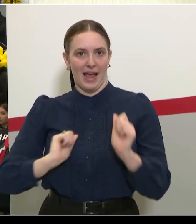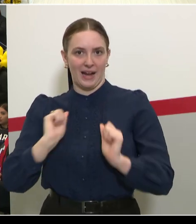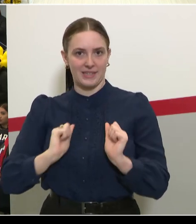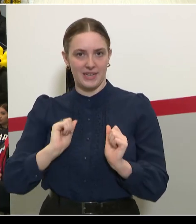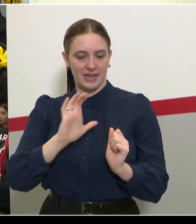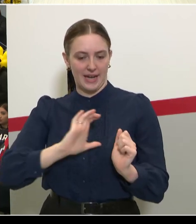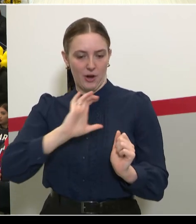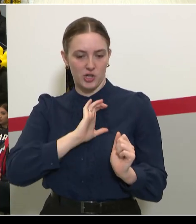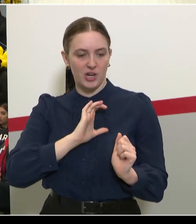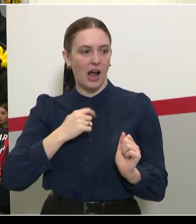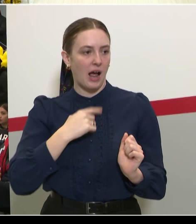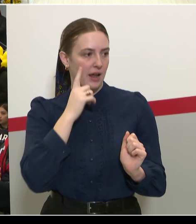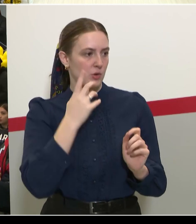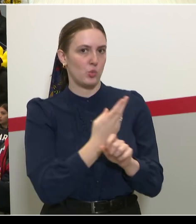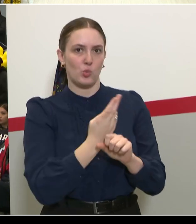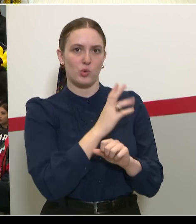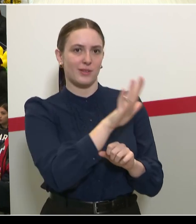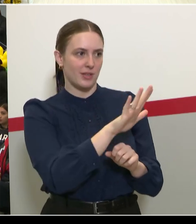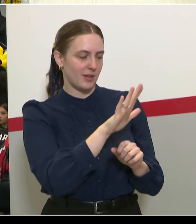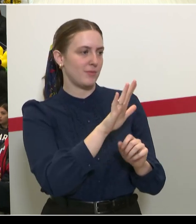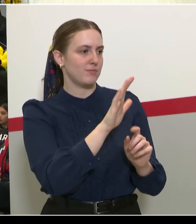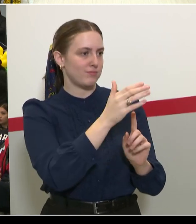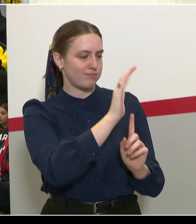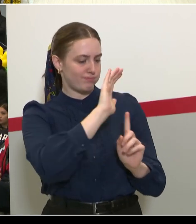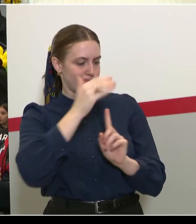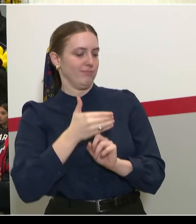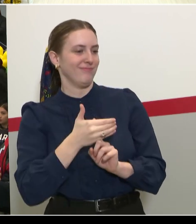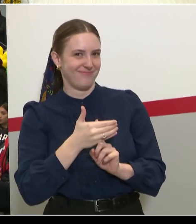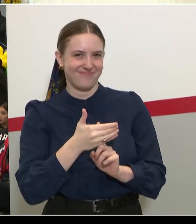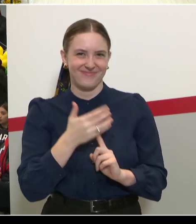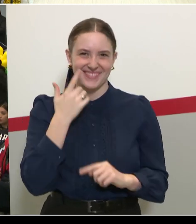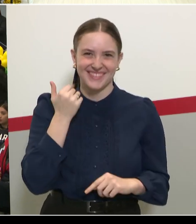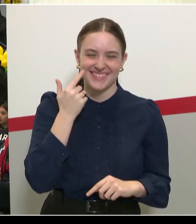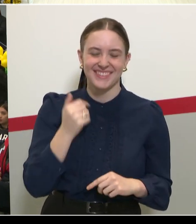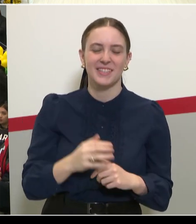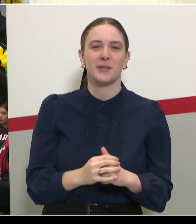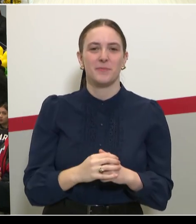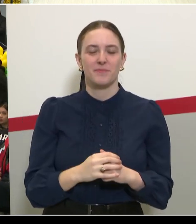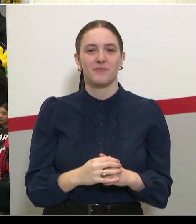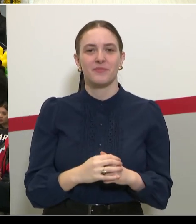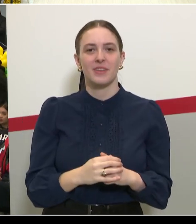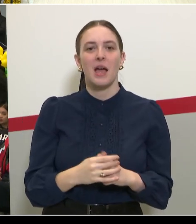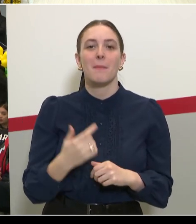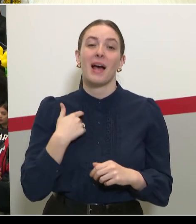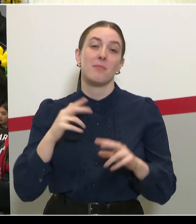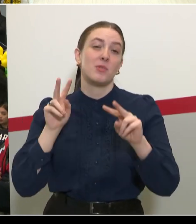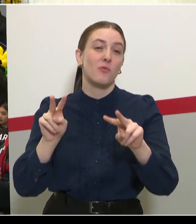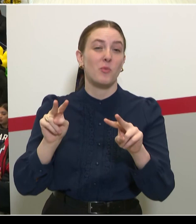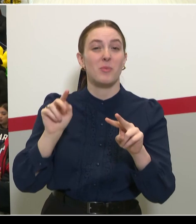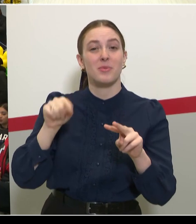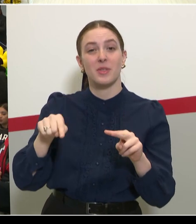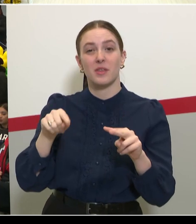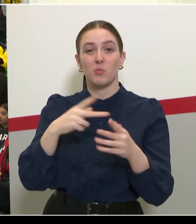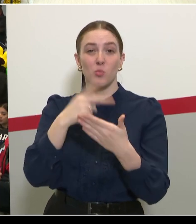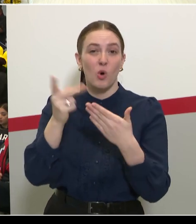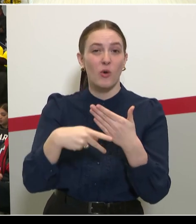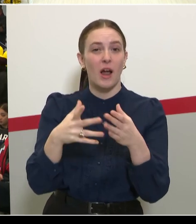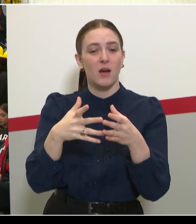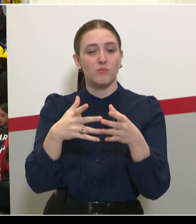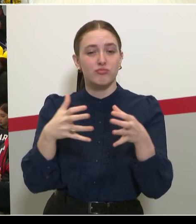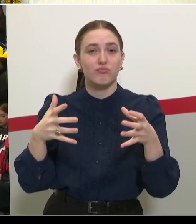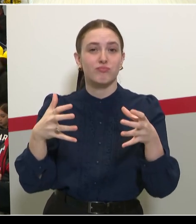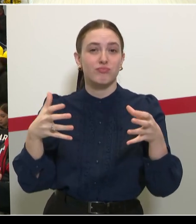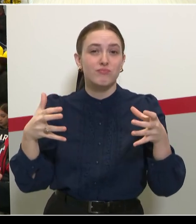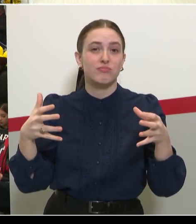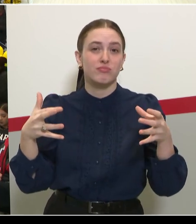to this program continuing to flourish. I look forward to it providing greater opportunities for